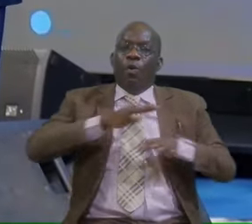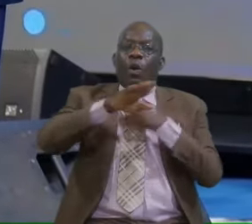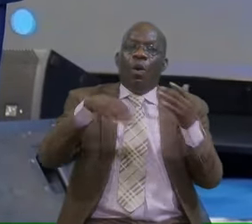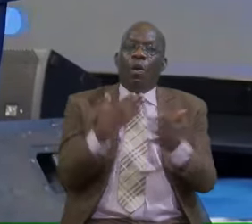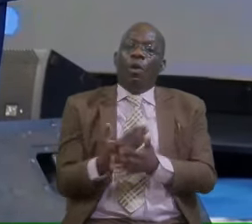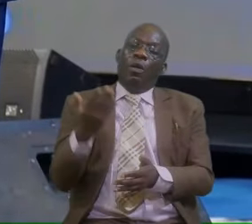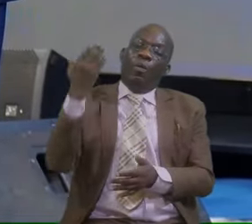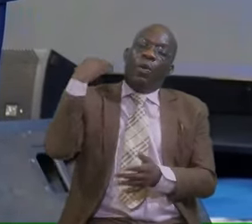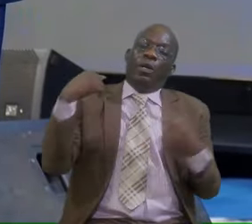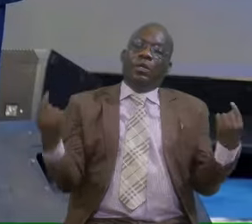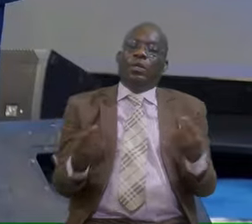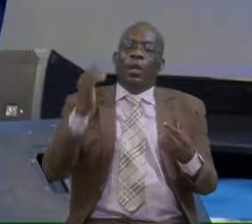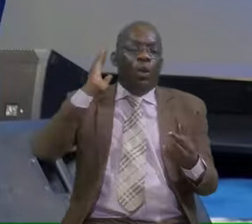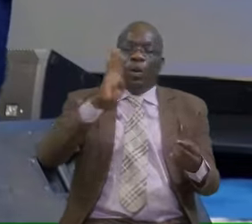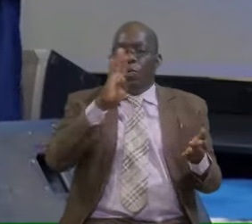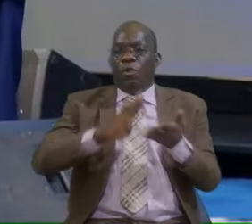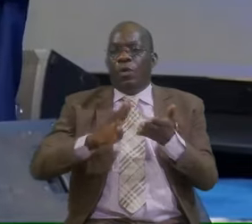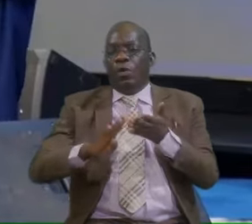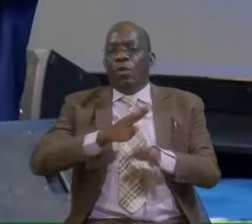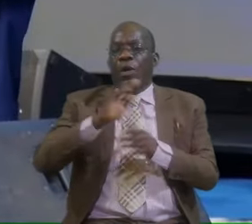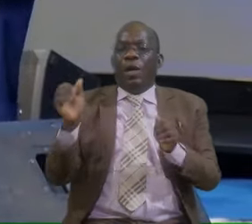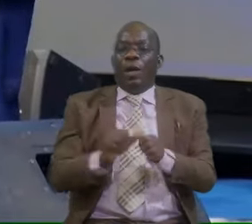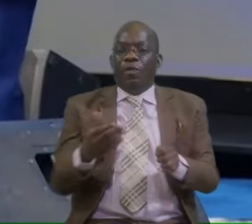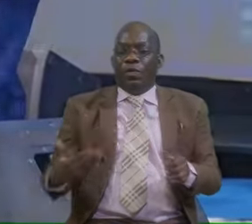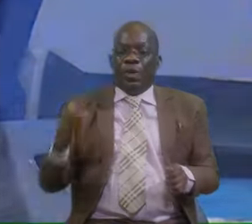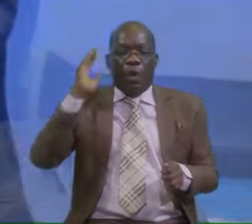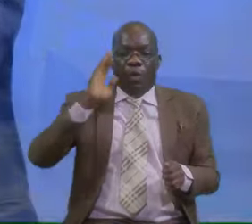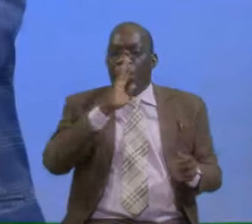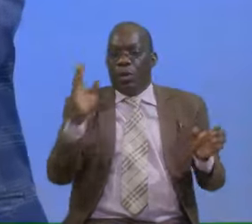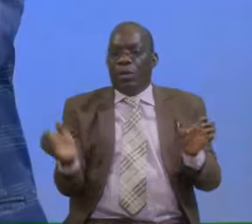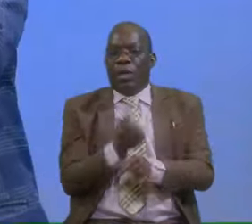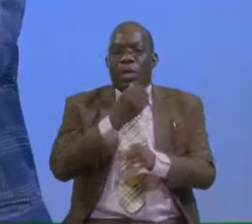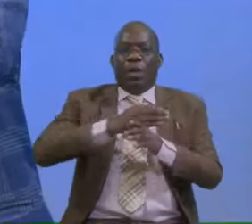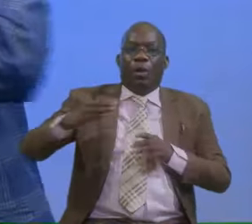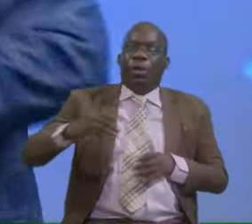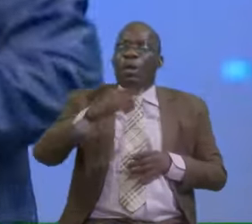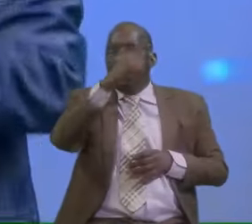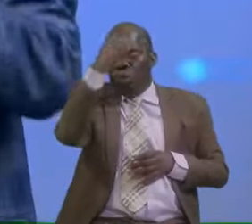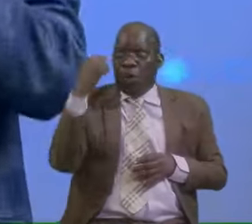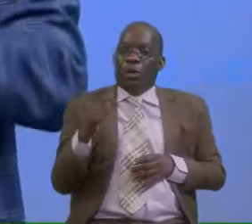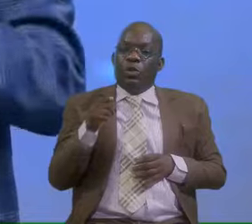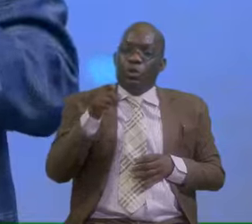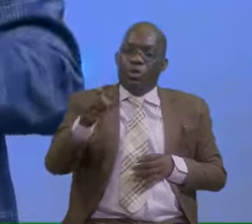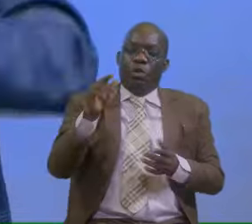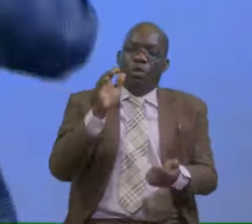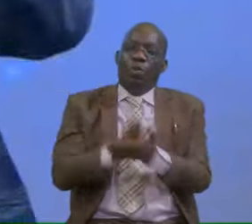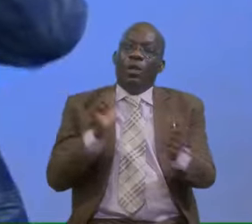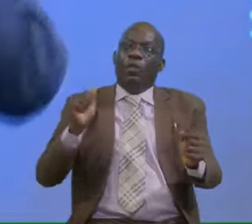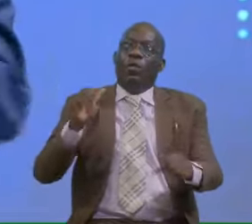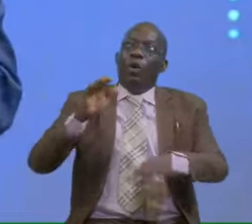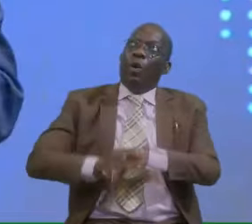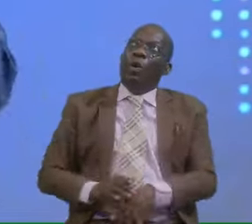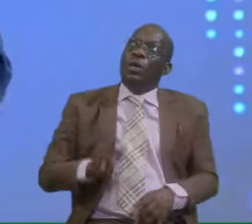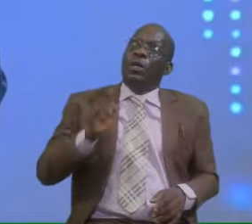forgiven. Everything will be taken away because you believe on him